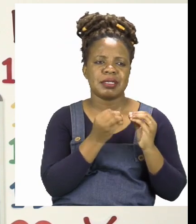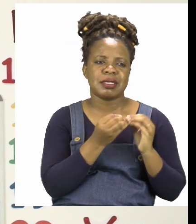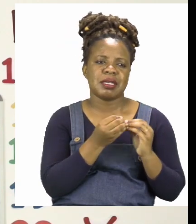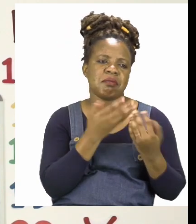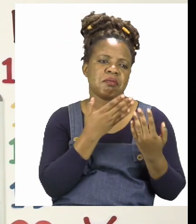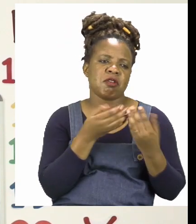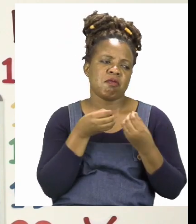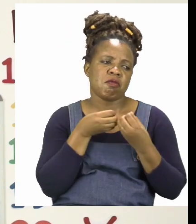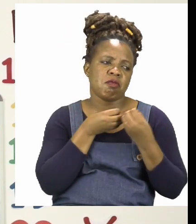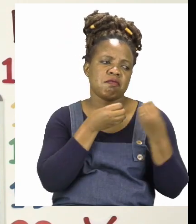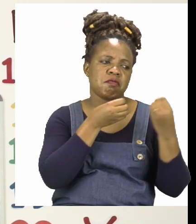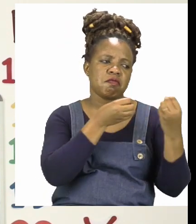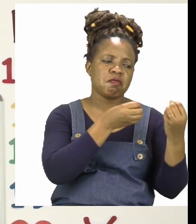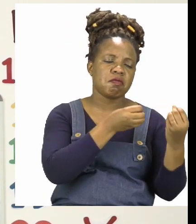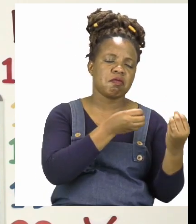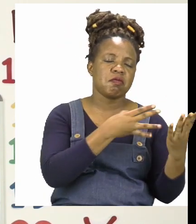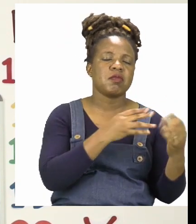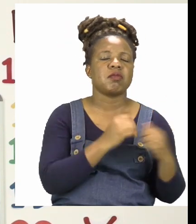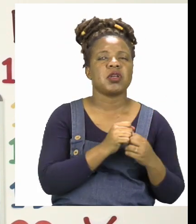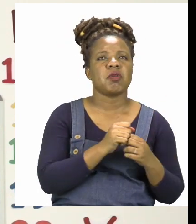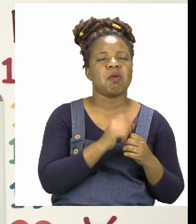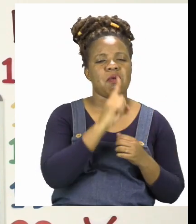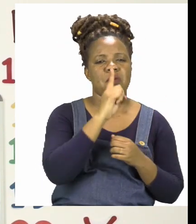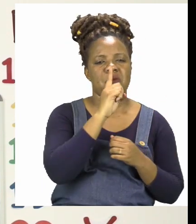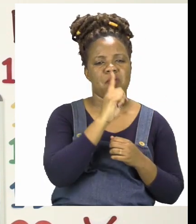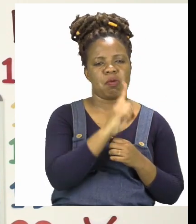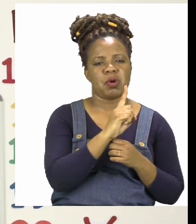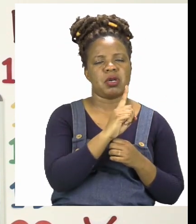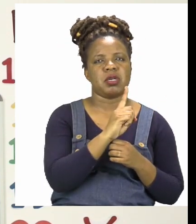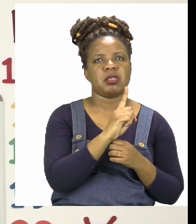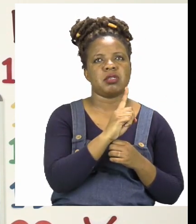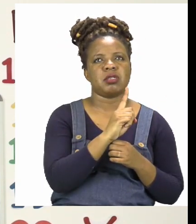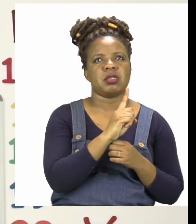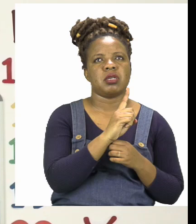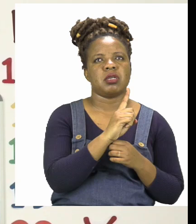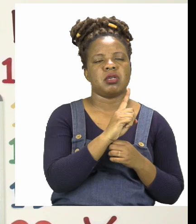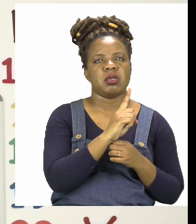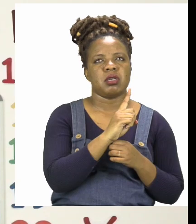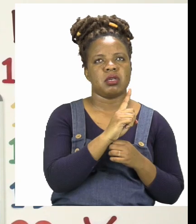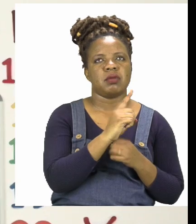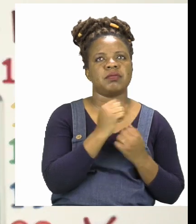you to carry for us? And Mr. Tens will say, okay, so we're going to